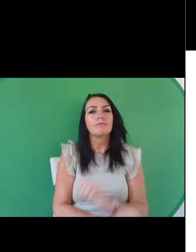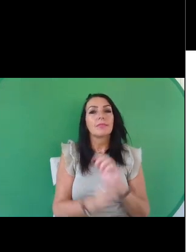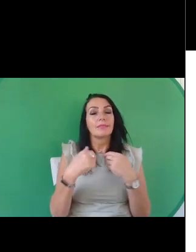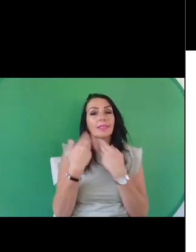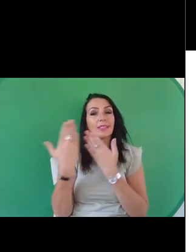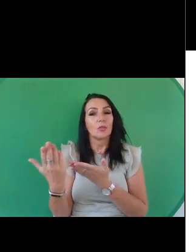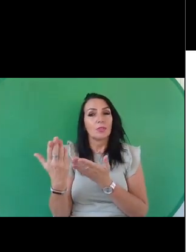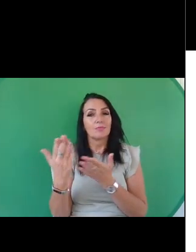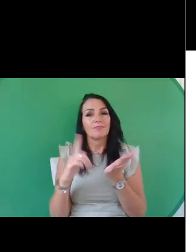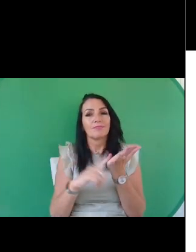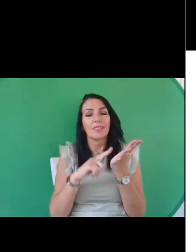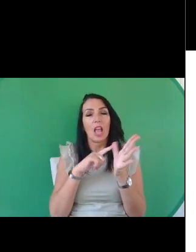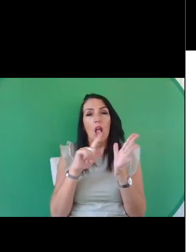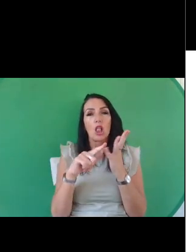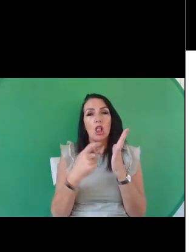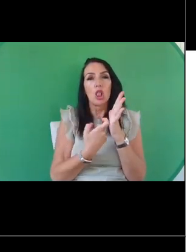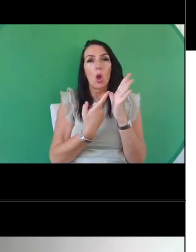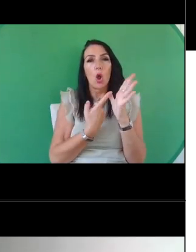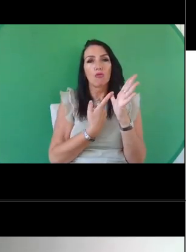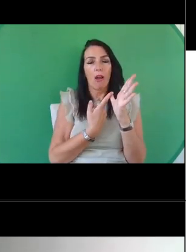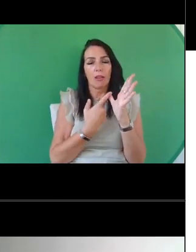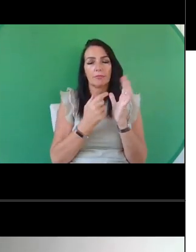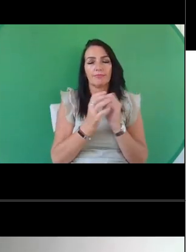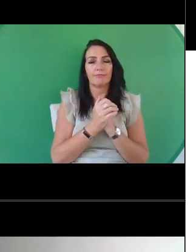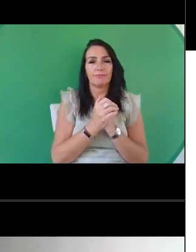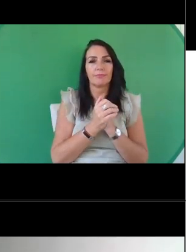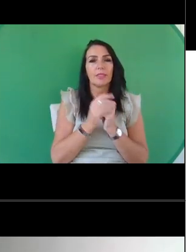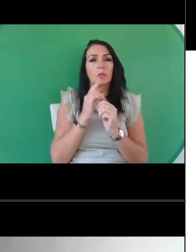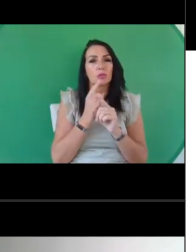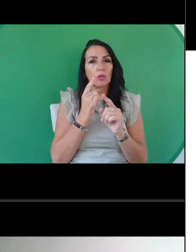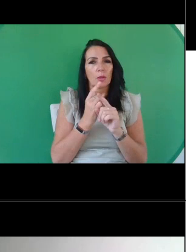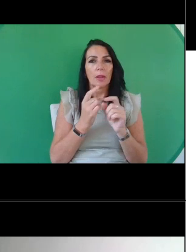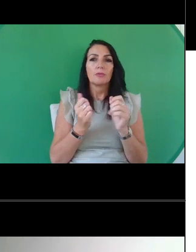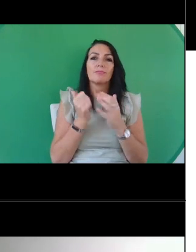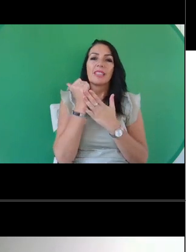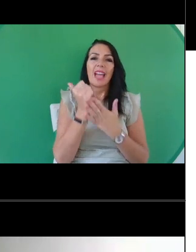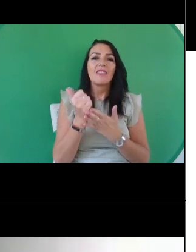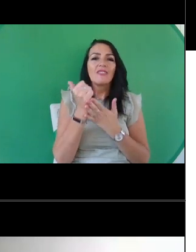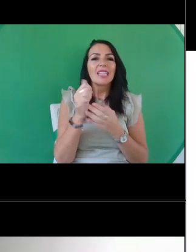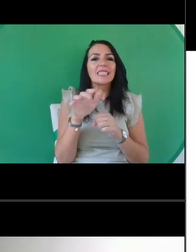my colleague Laura, who's going to talk about some of the advice areas.